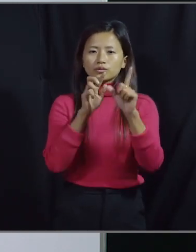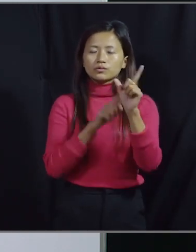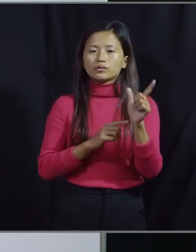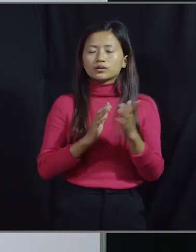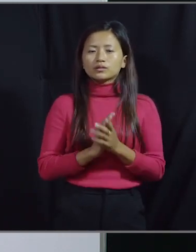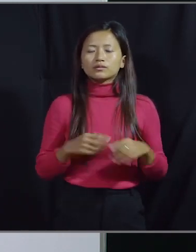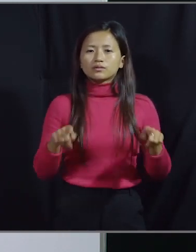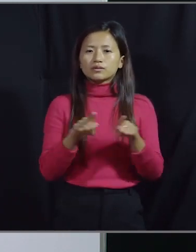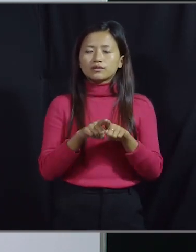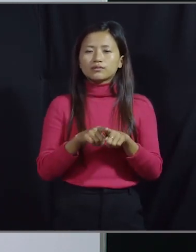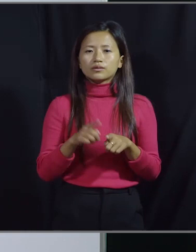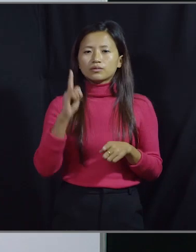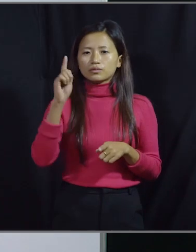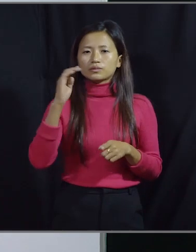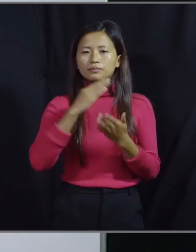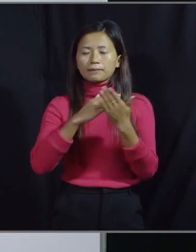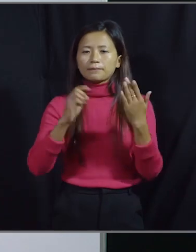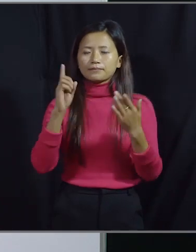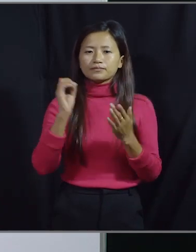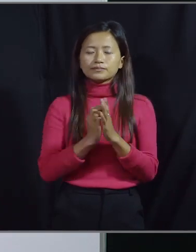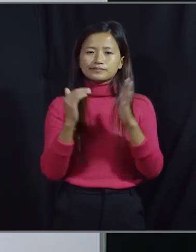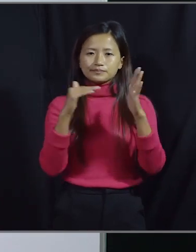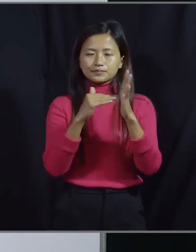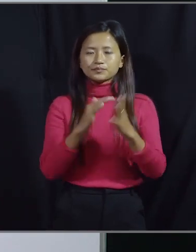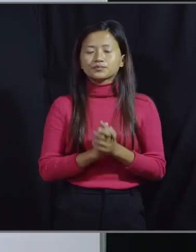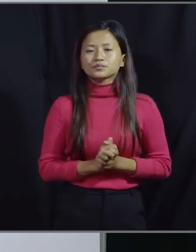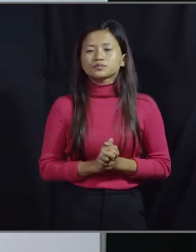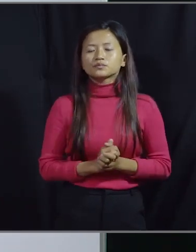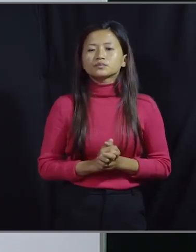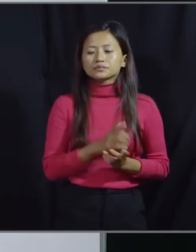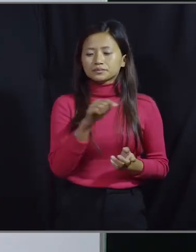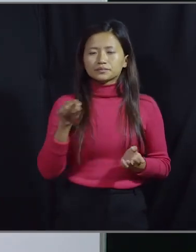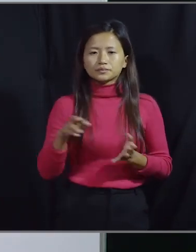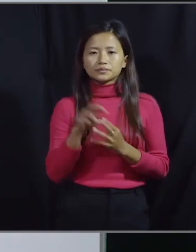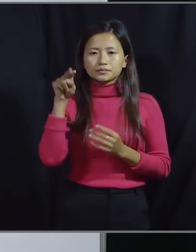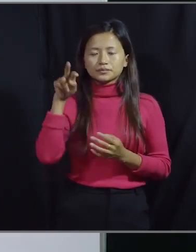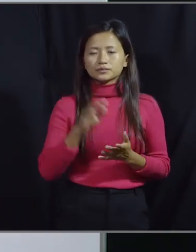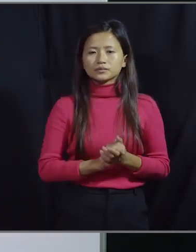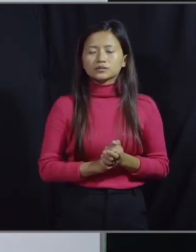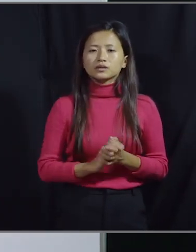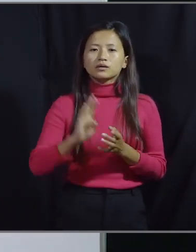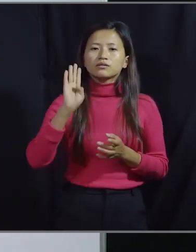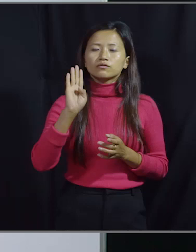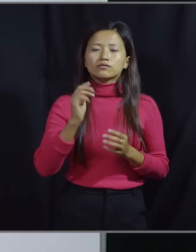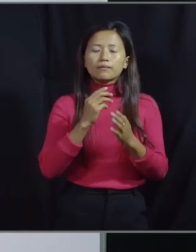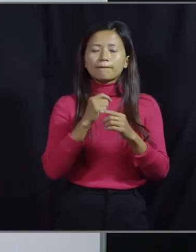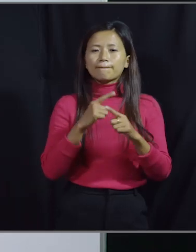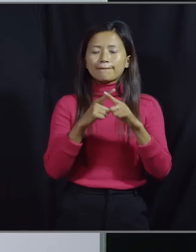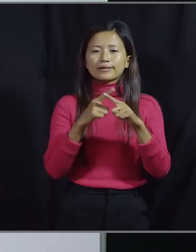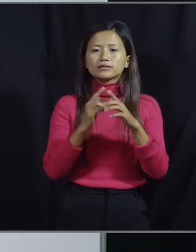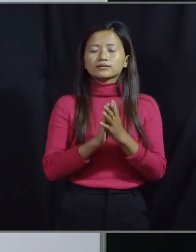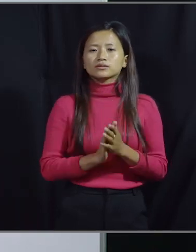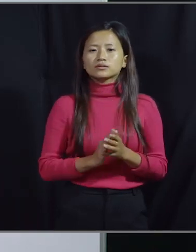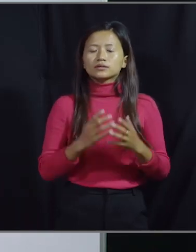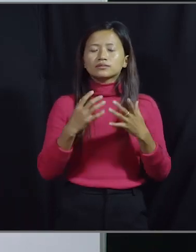Y and for 1 by 10 for Z. Which means this for X, he